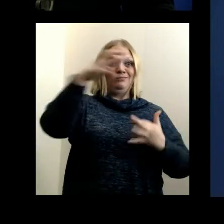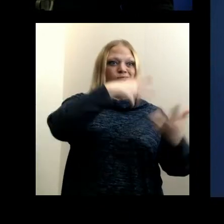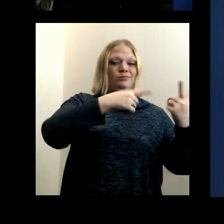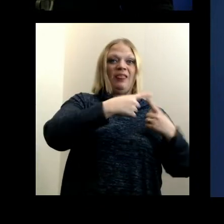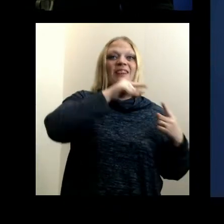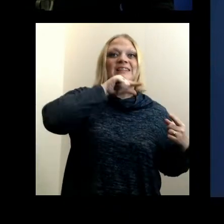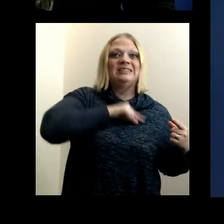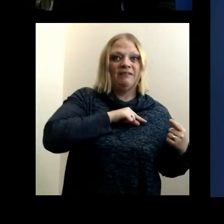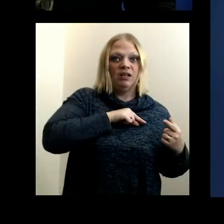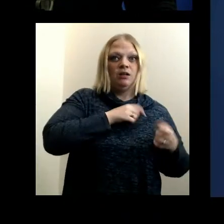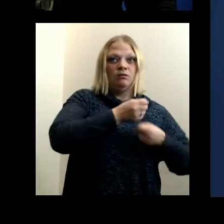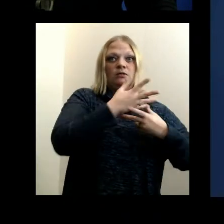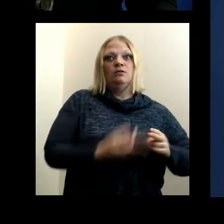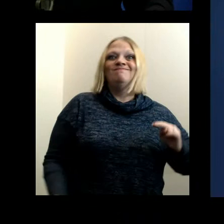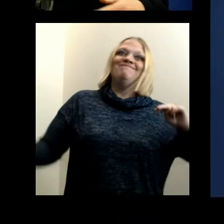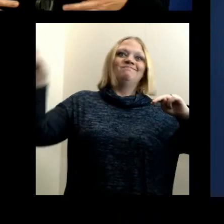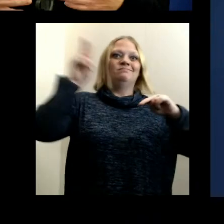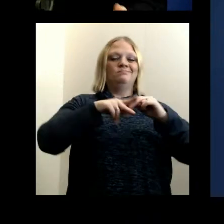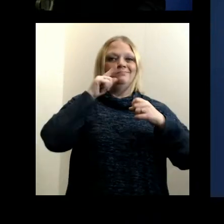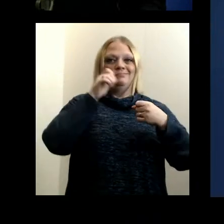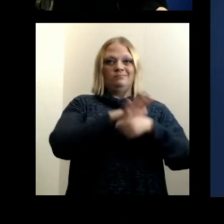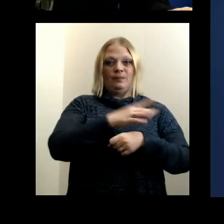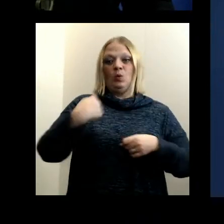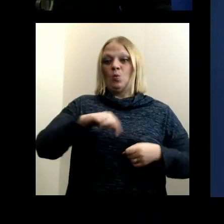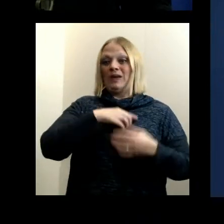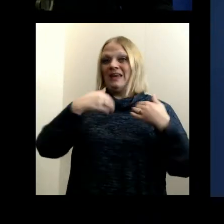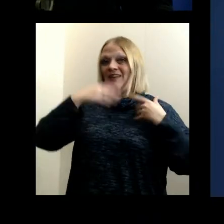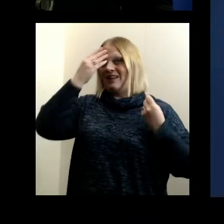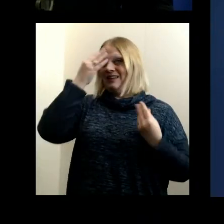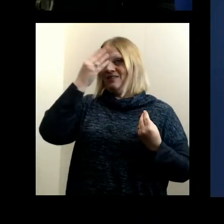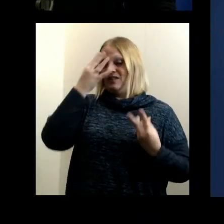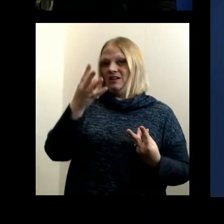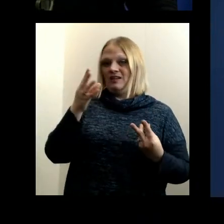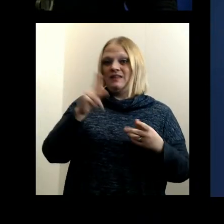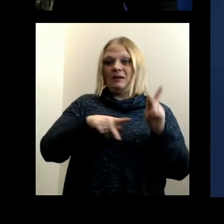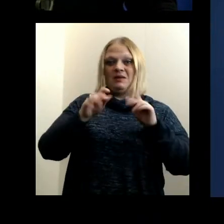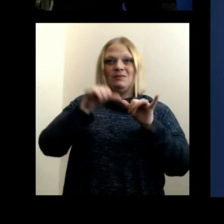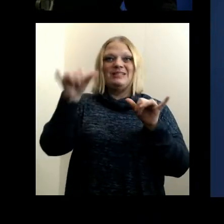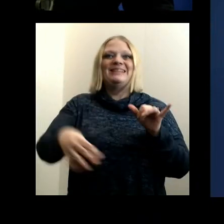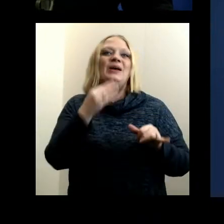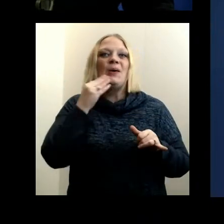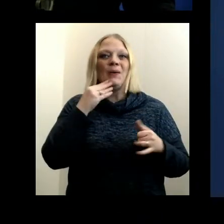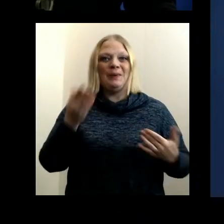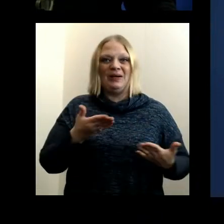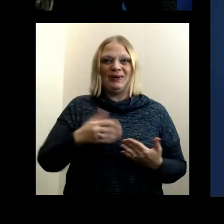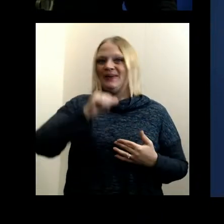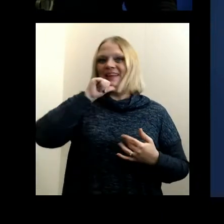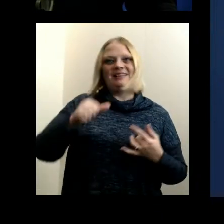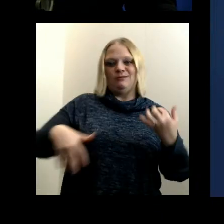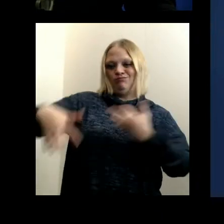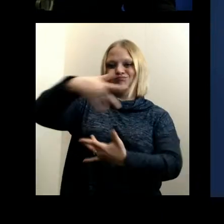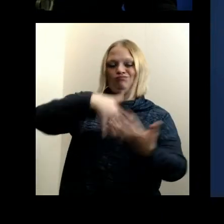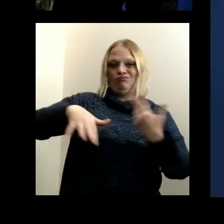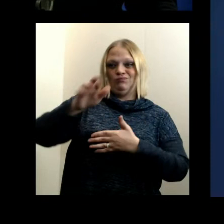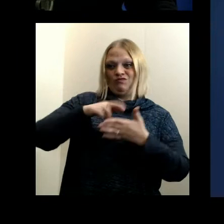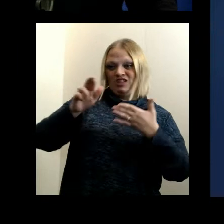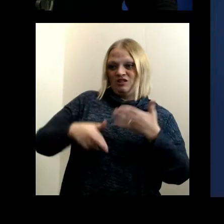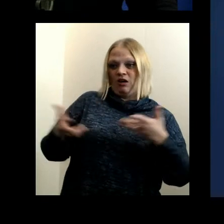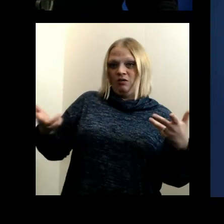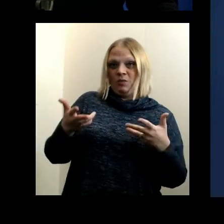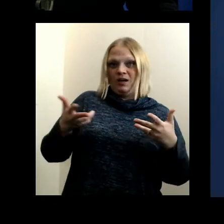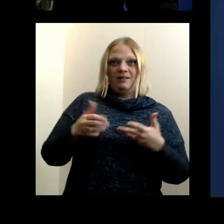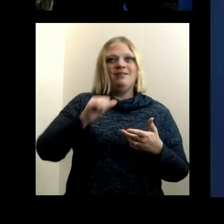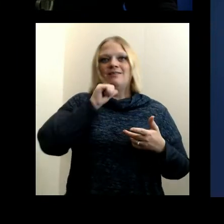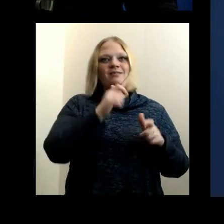COVID cases. We have actually had data that shows that people stayed home here. They didn't gather, and as a result, we did not get